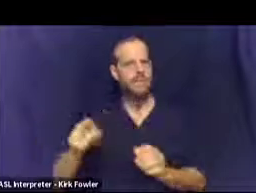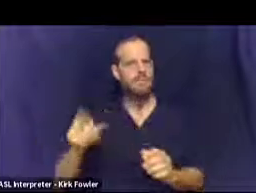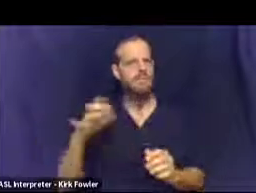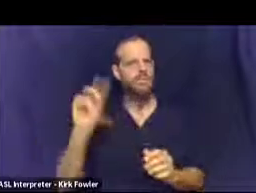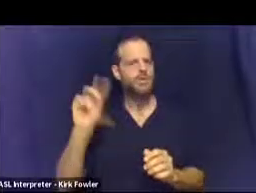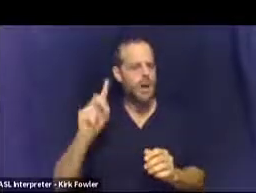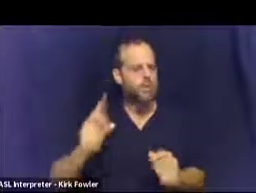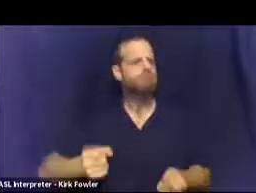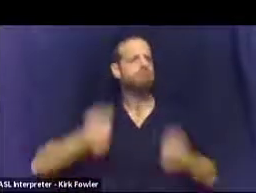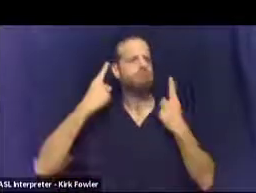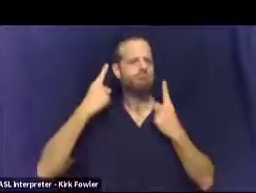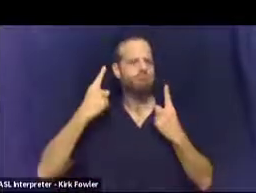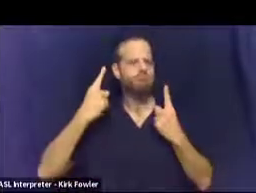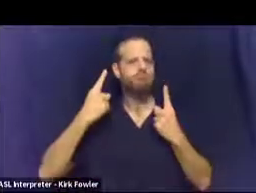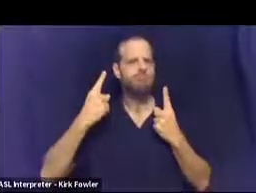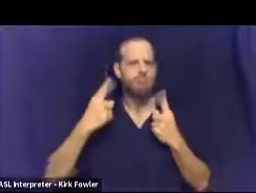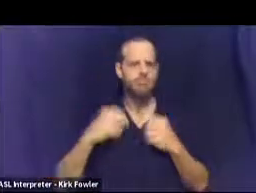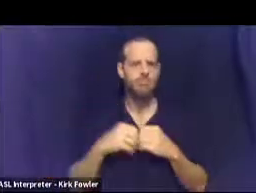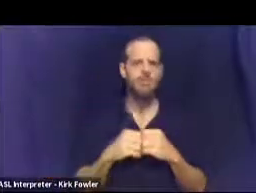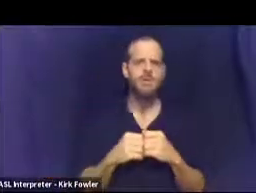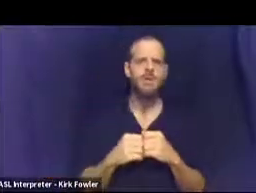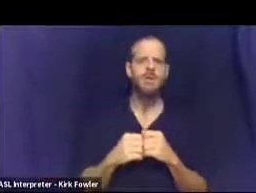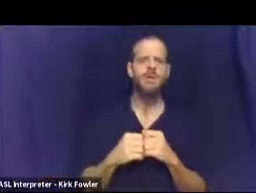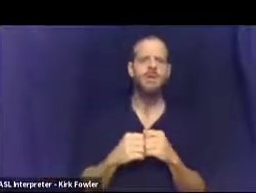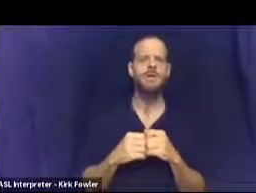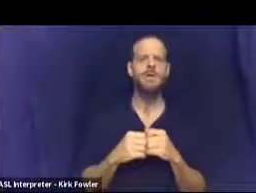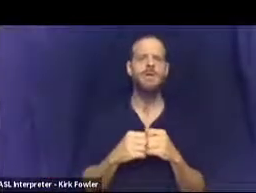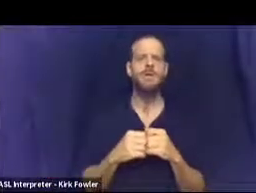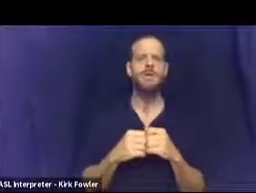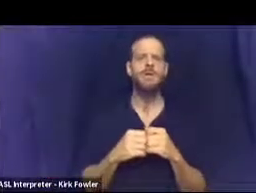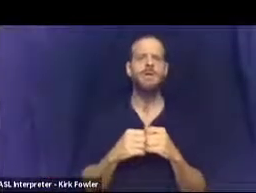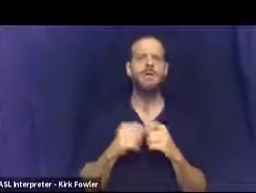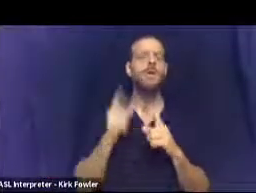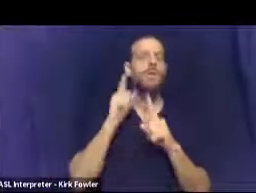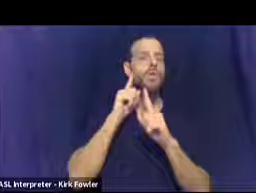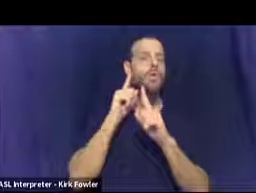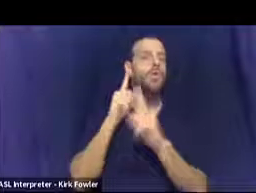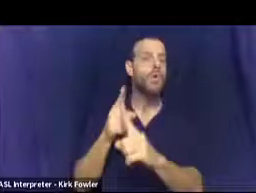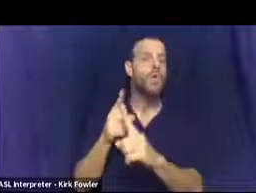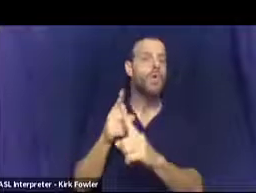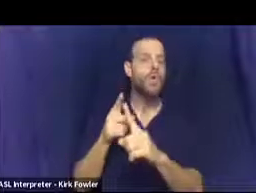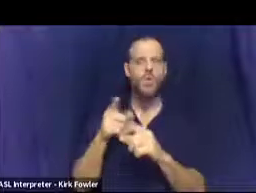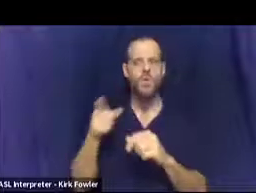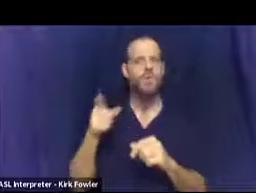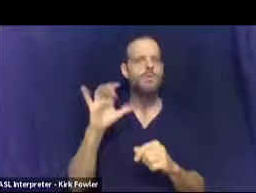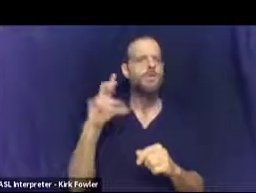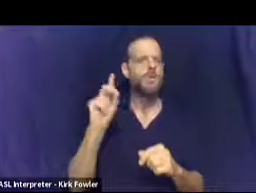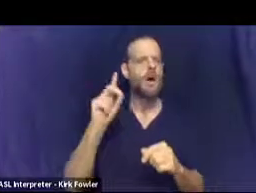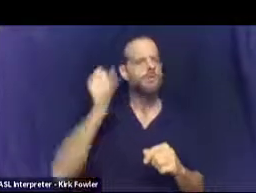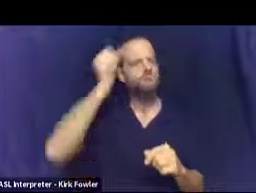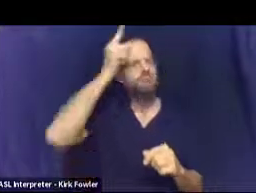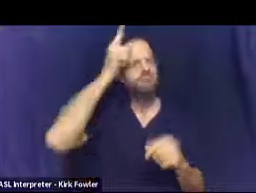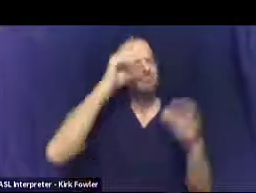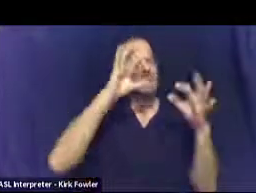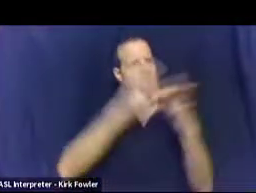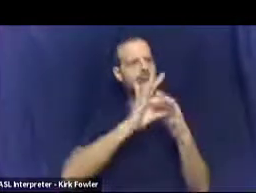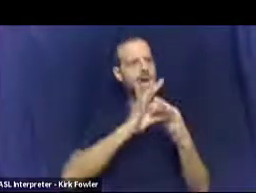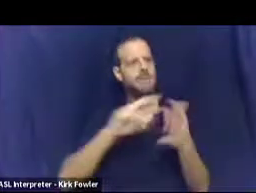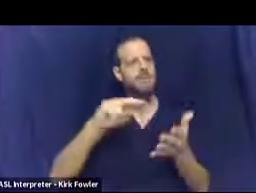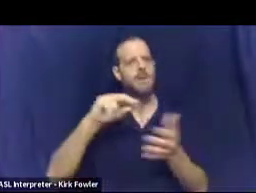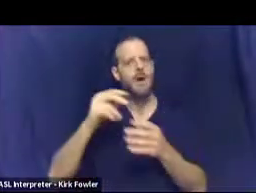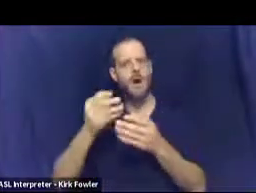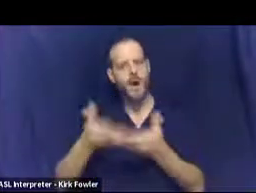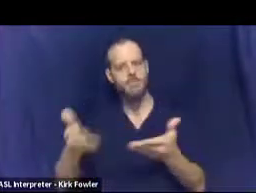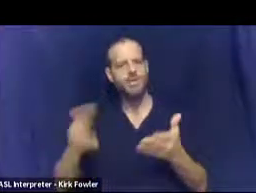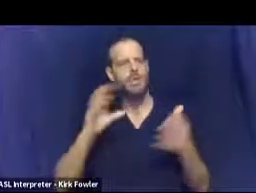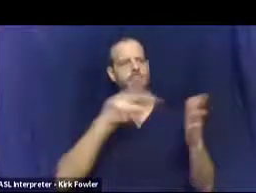or recognizes what that symbol is supposed to be as we build in that meaning. And so sometimes we're going to find things that don't have a